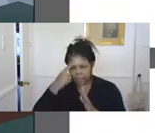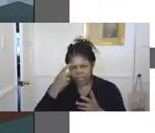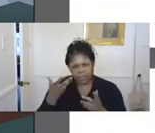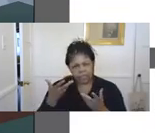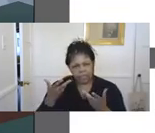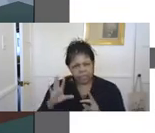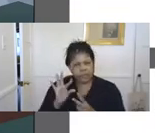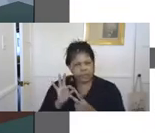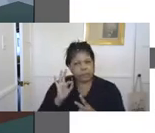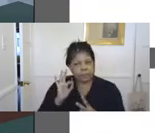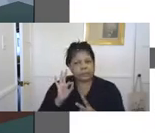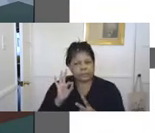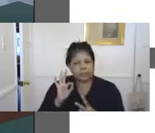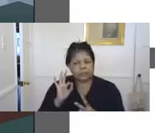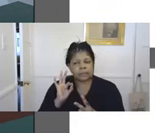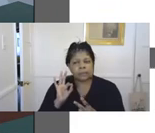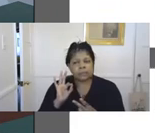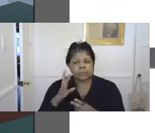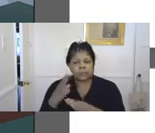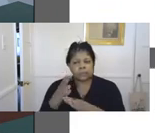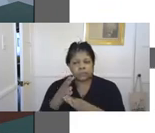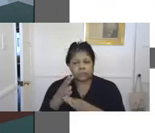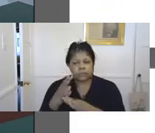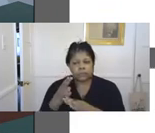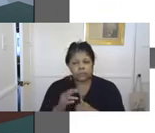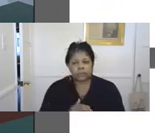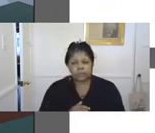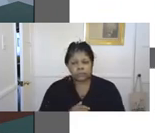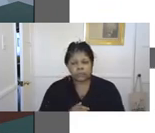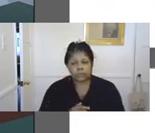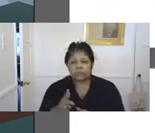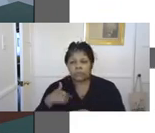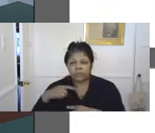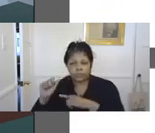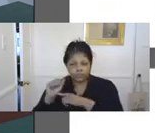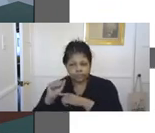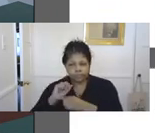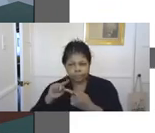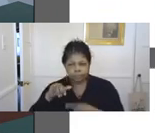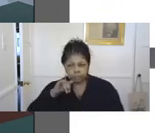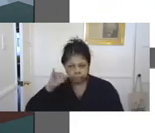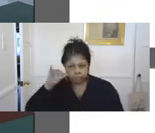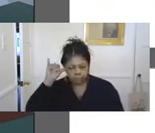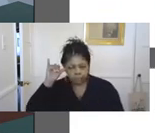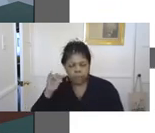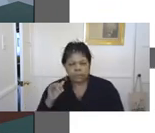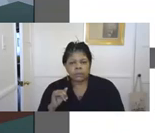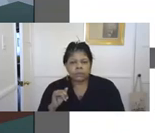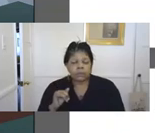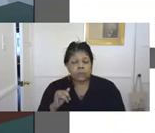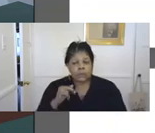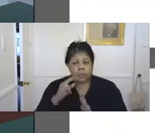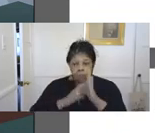to use when I was going over this yesterday, is that the brush that we